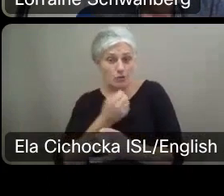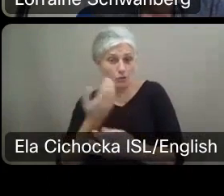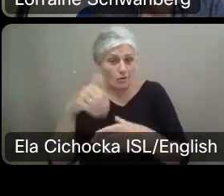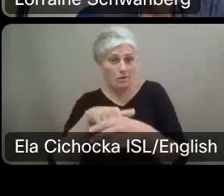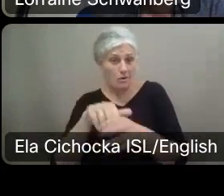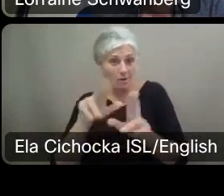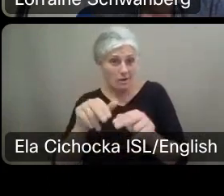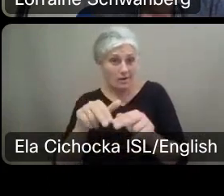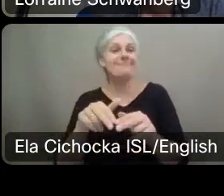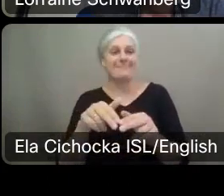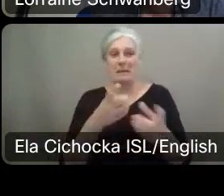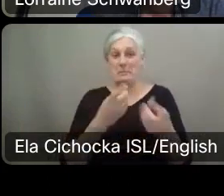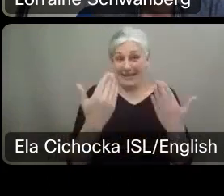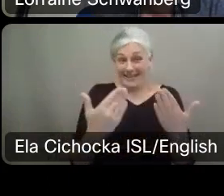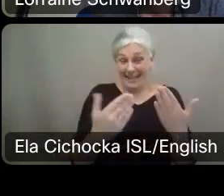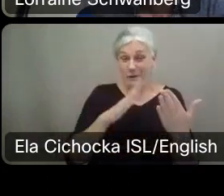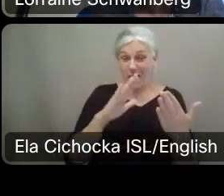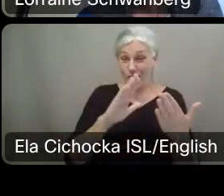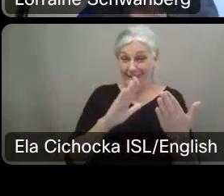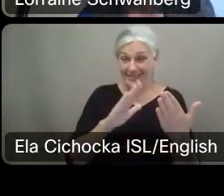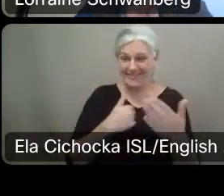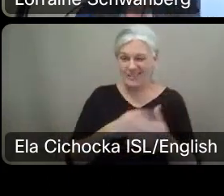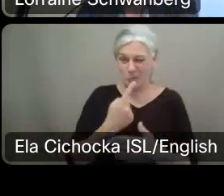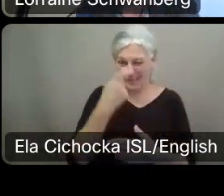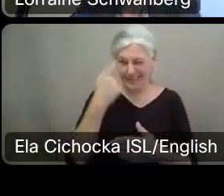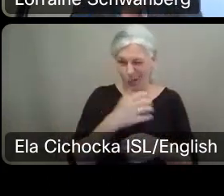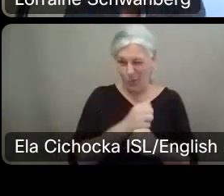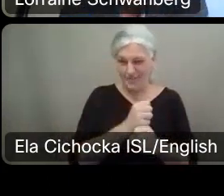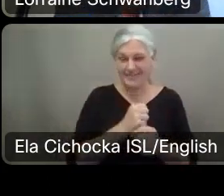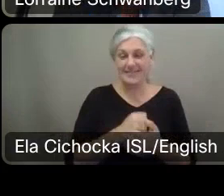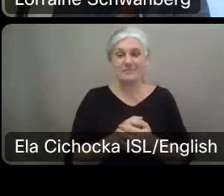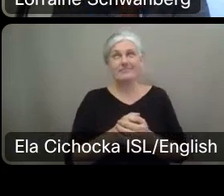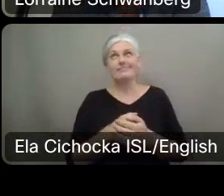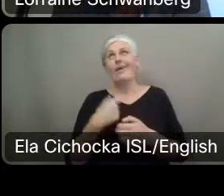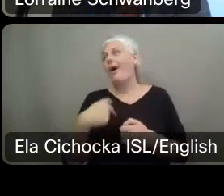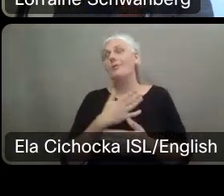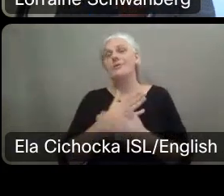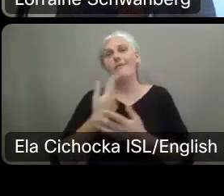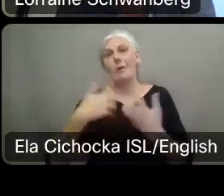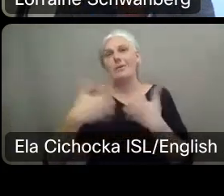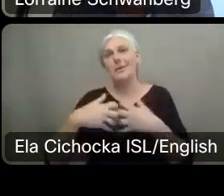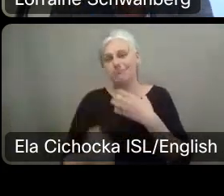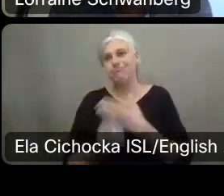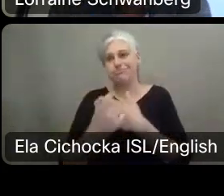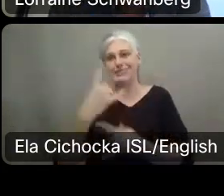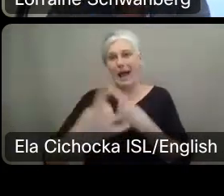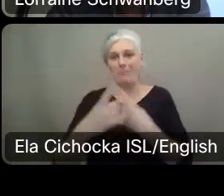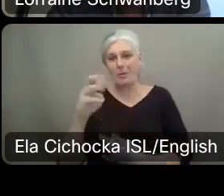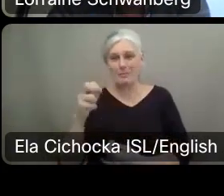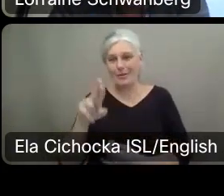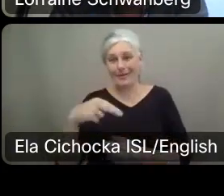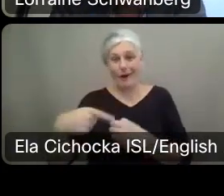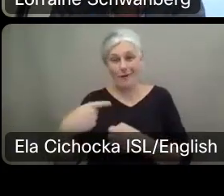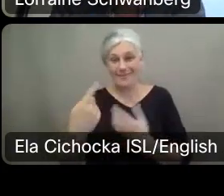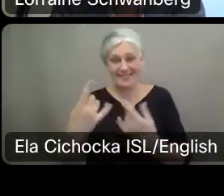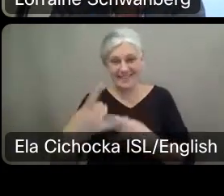I'm just doing that now, Lorraine. Sorry, 1 second. Great. I always love our technical challenges on these webinars. So